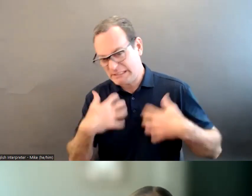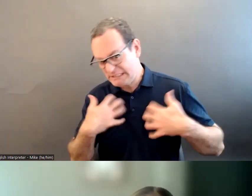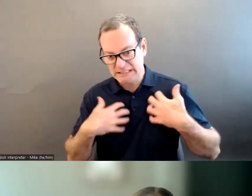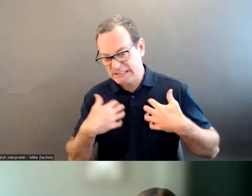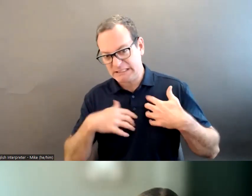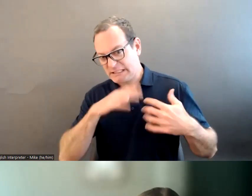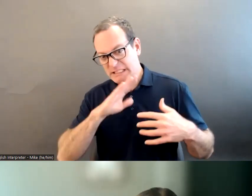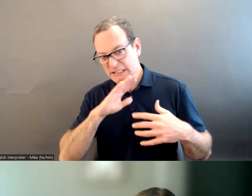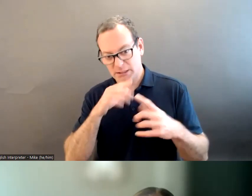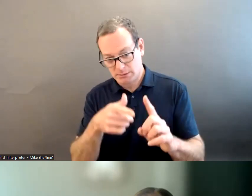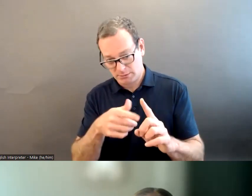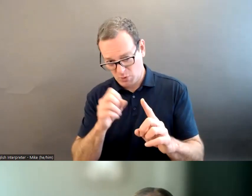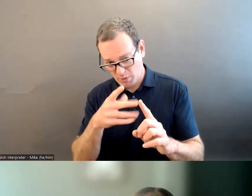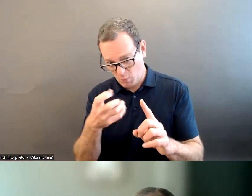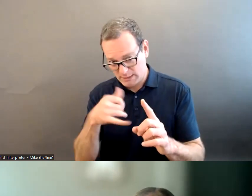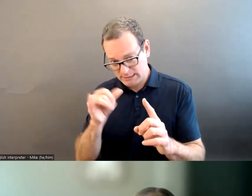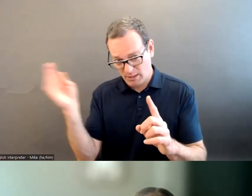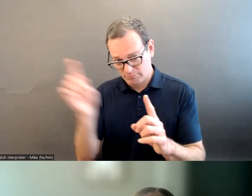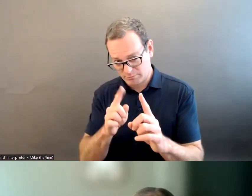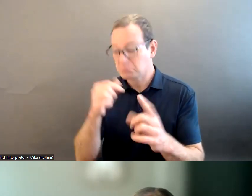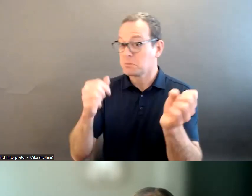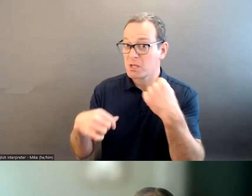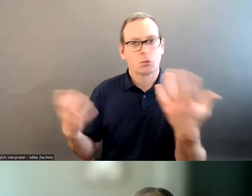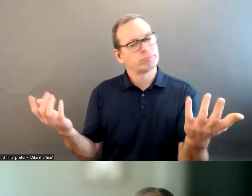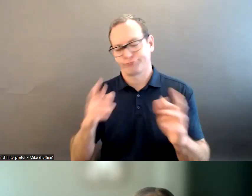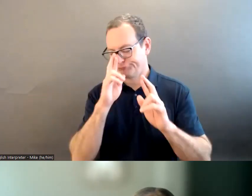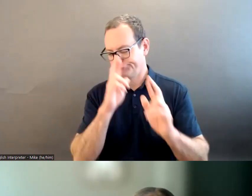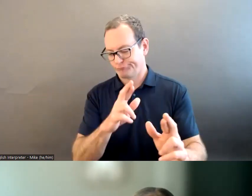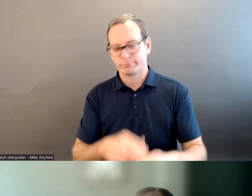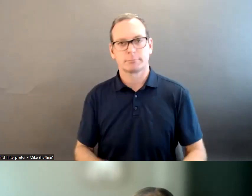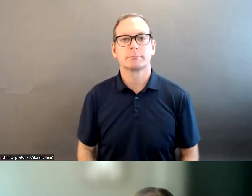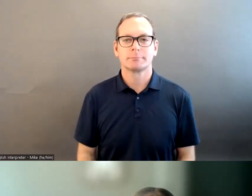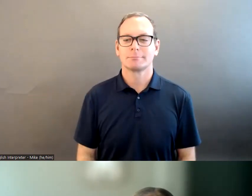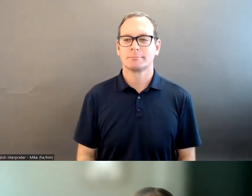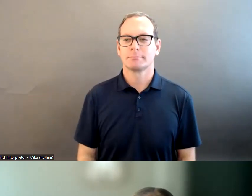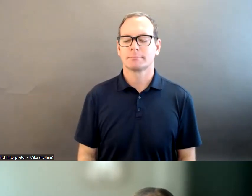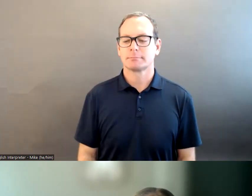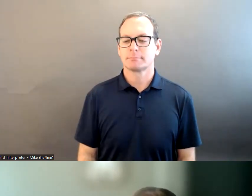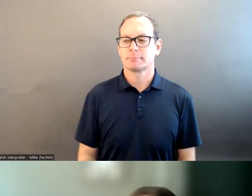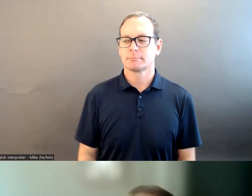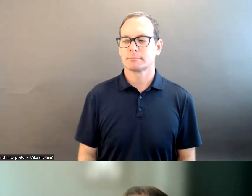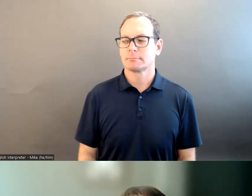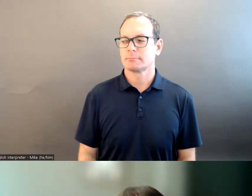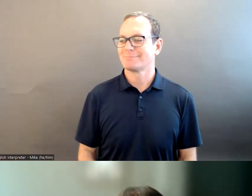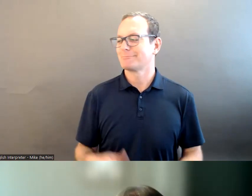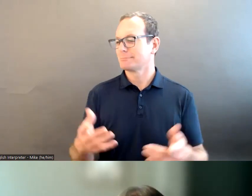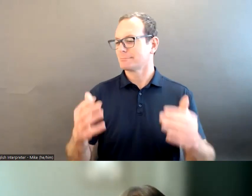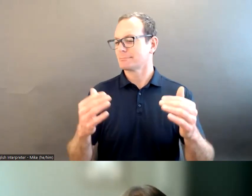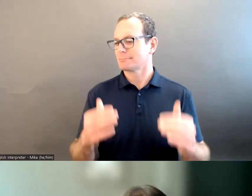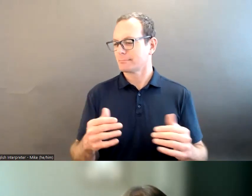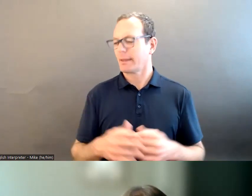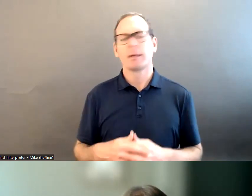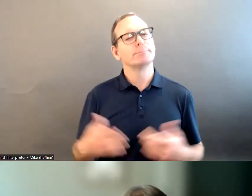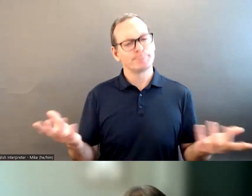Thank you. Well answered. Thank you. Another question, quite a few that have come together that people are asking, or